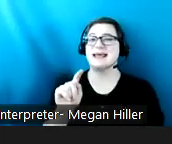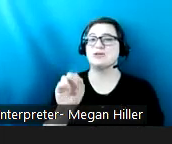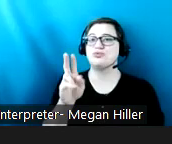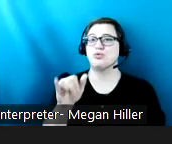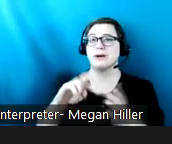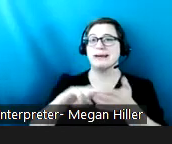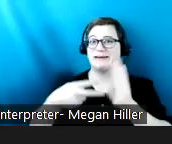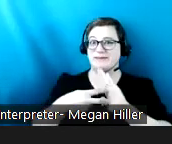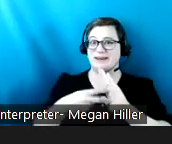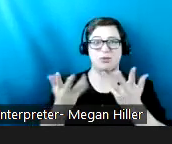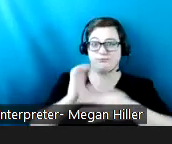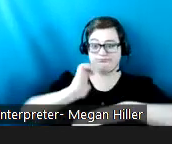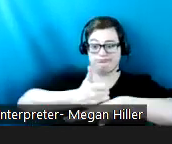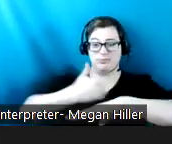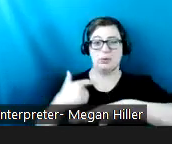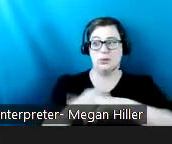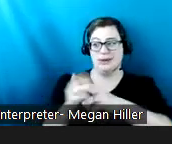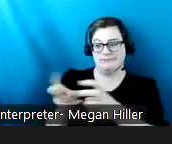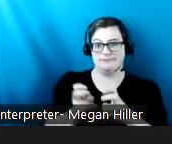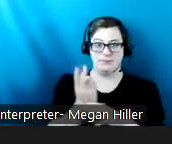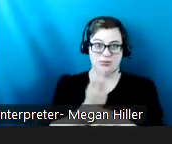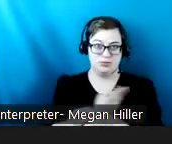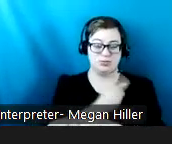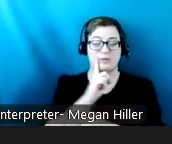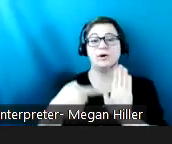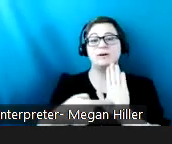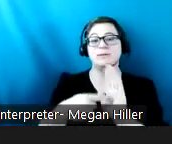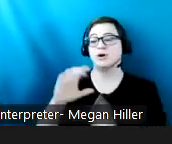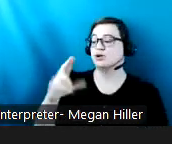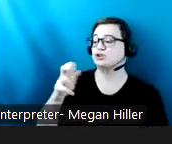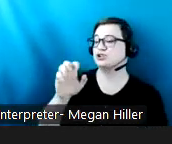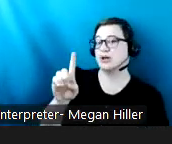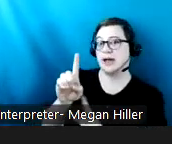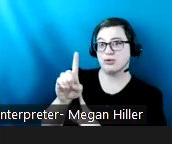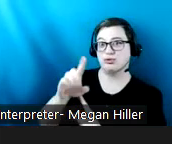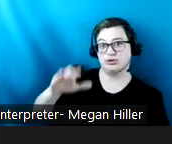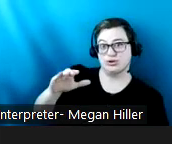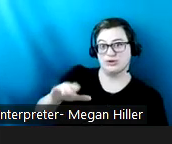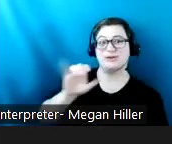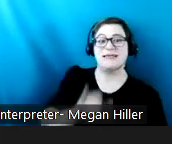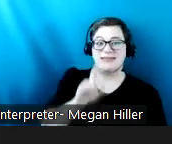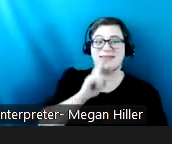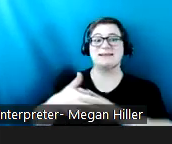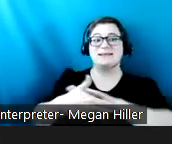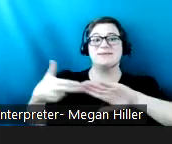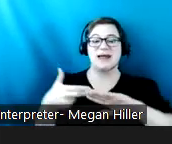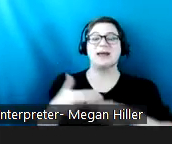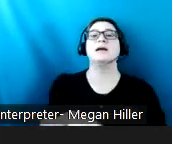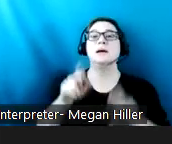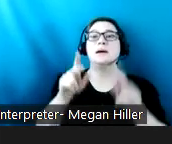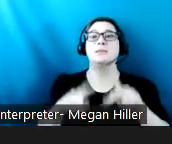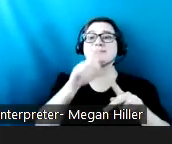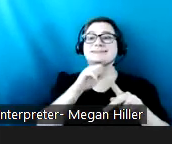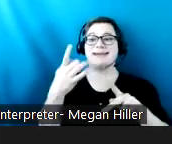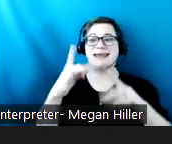that definition. So for example, child is statutorily defined as an individual under the age of 18.